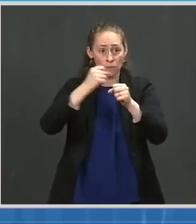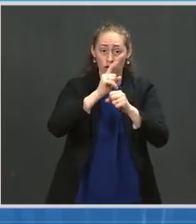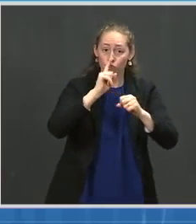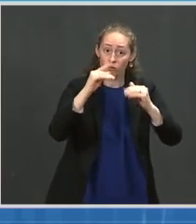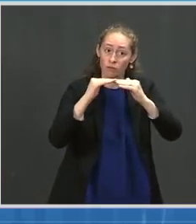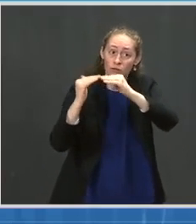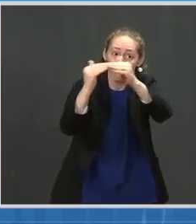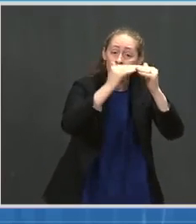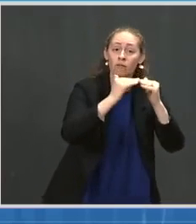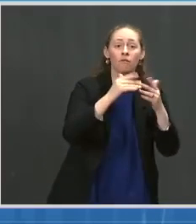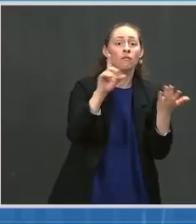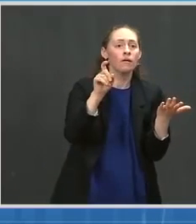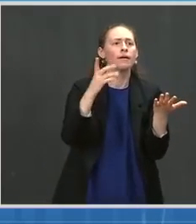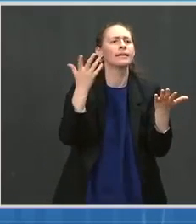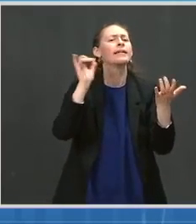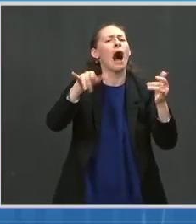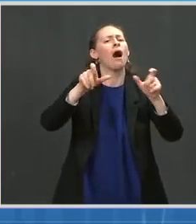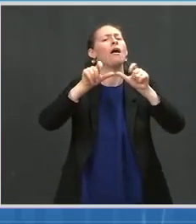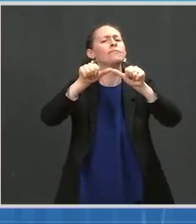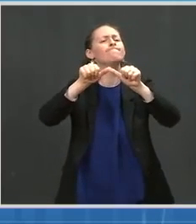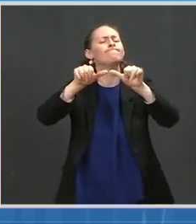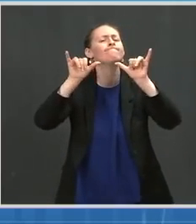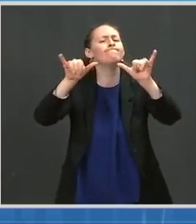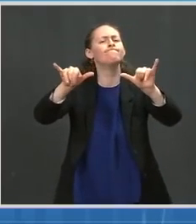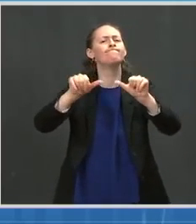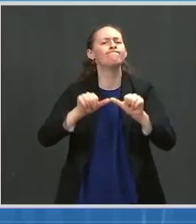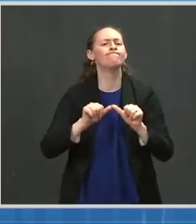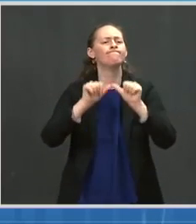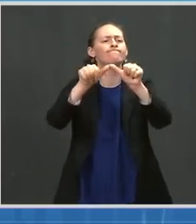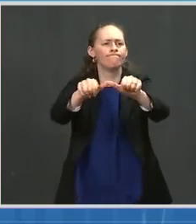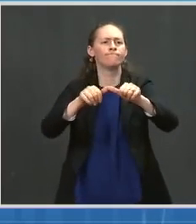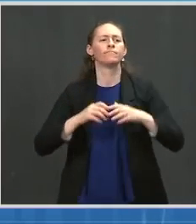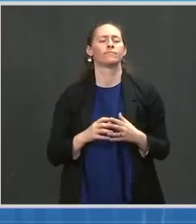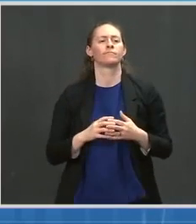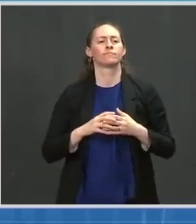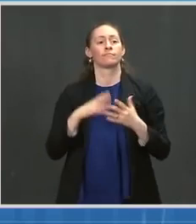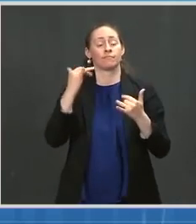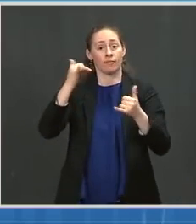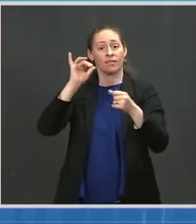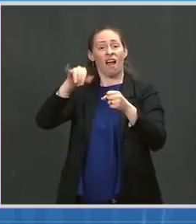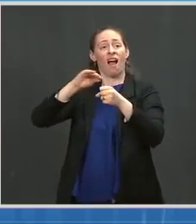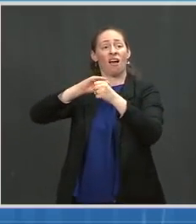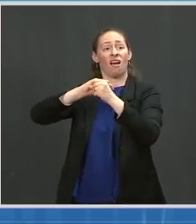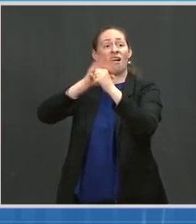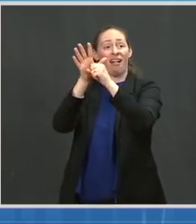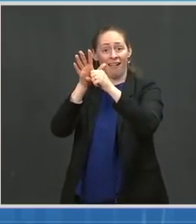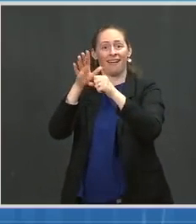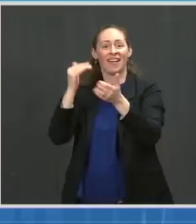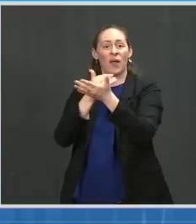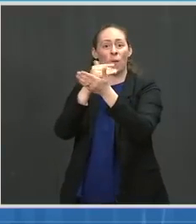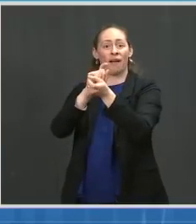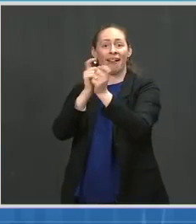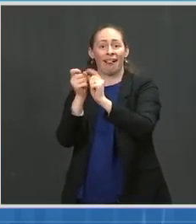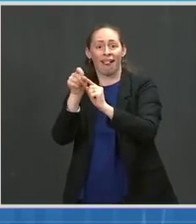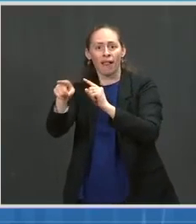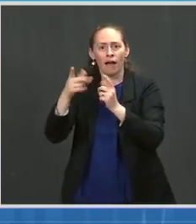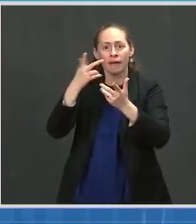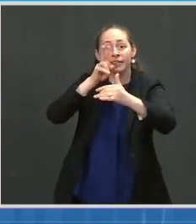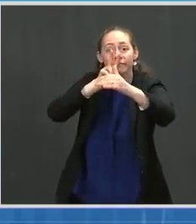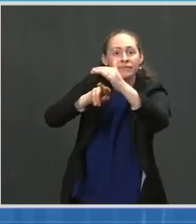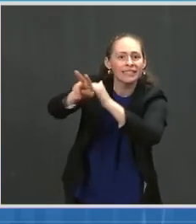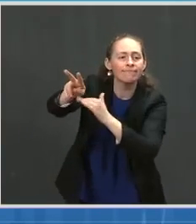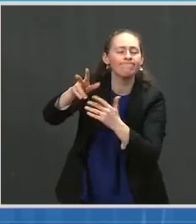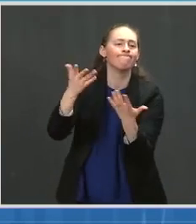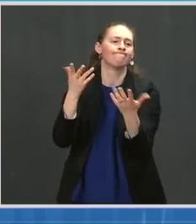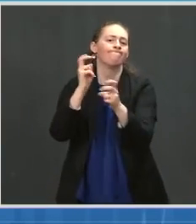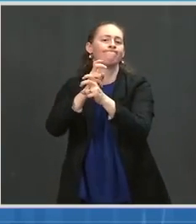continue to do so. The virus is unpredictable. We don't know where the